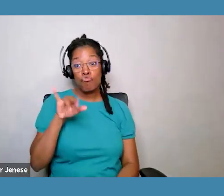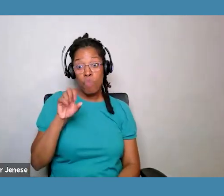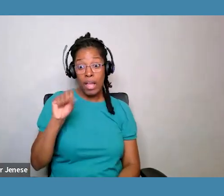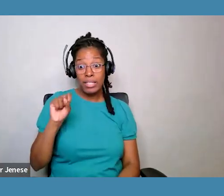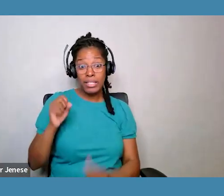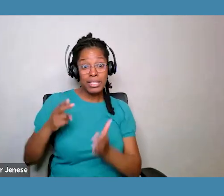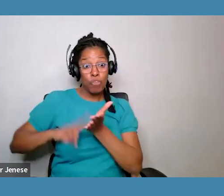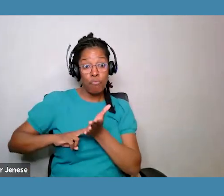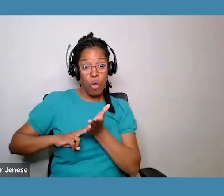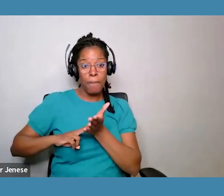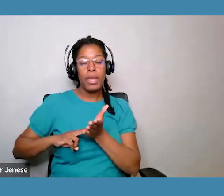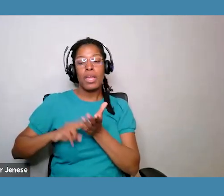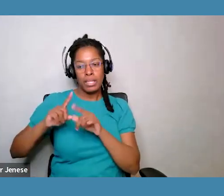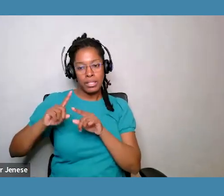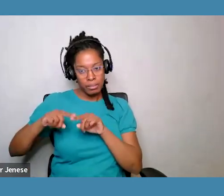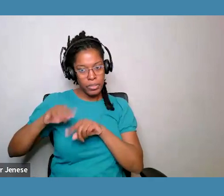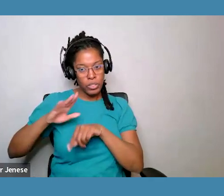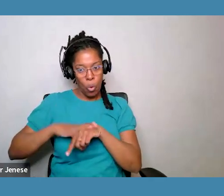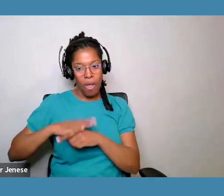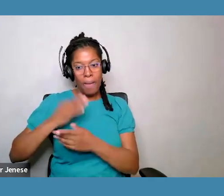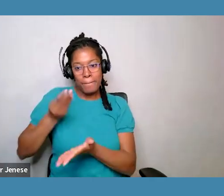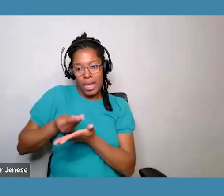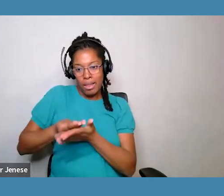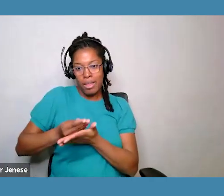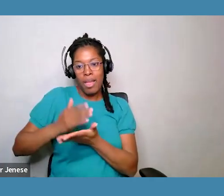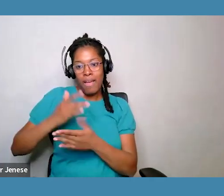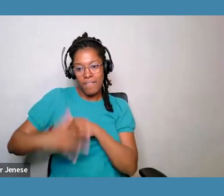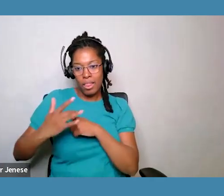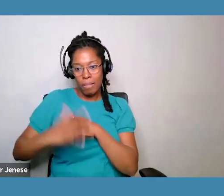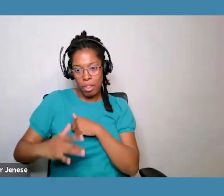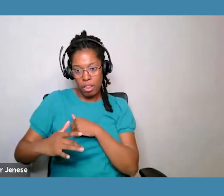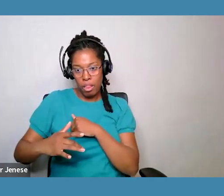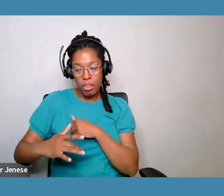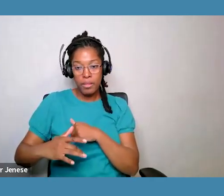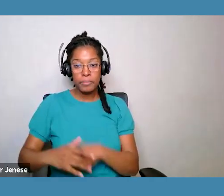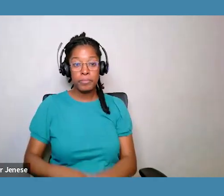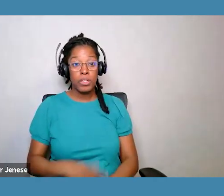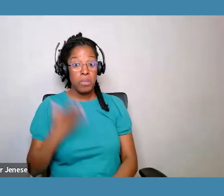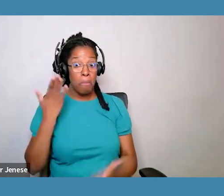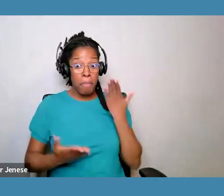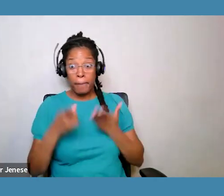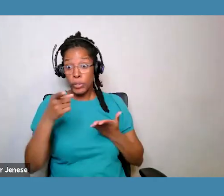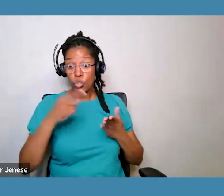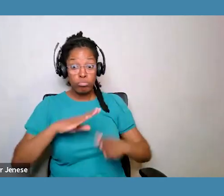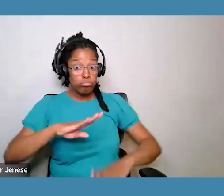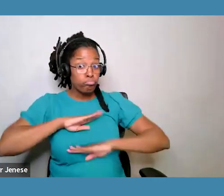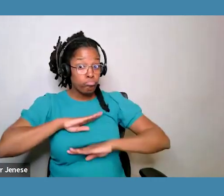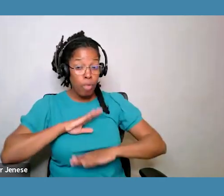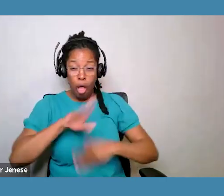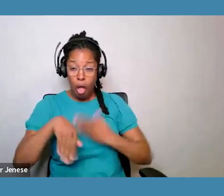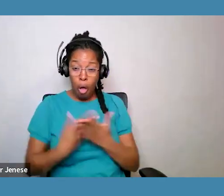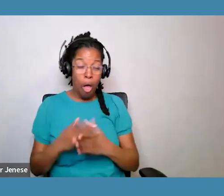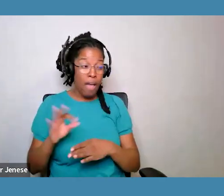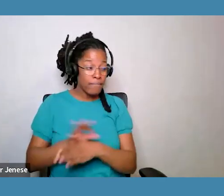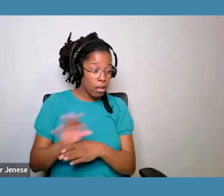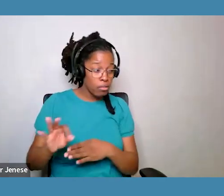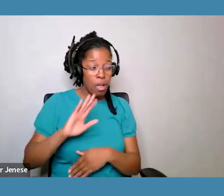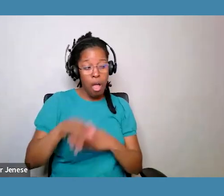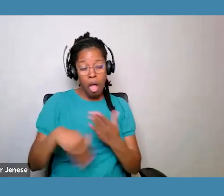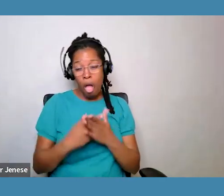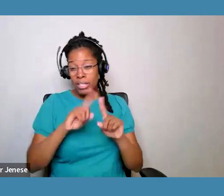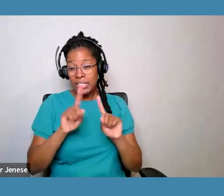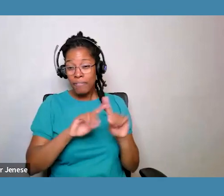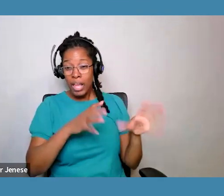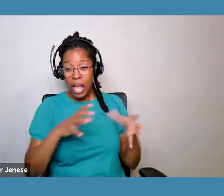enrollment is depending on funding availability. So even if you meet every single factor in every single